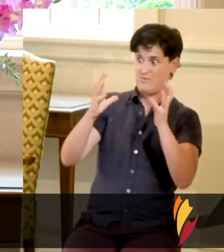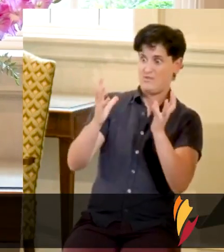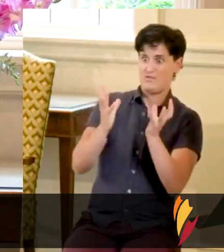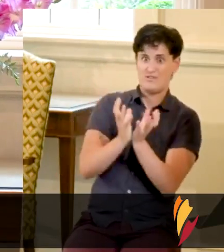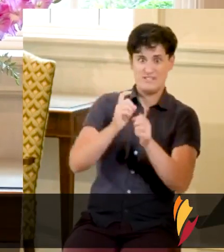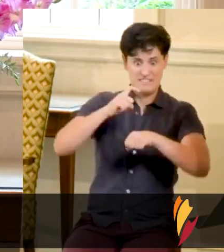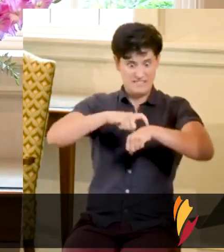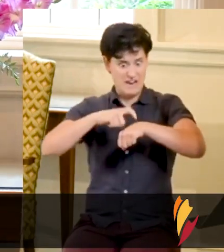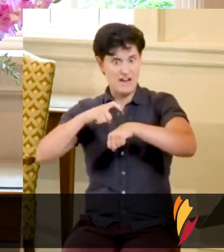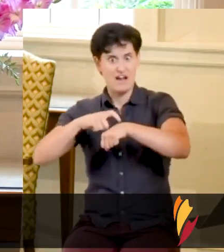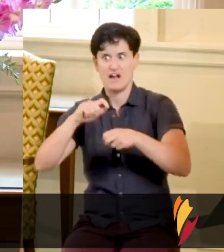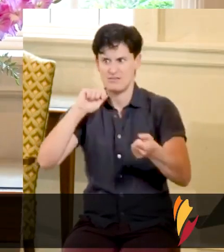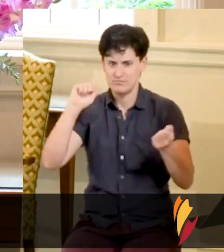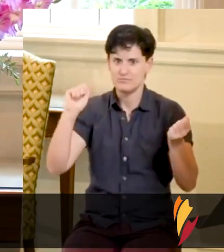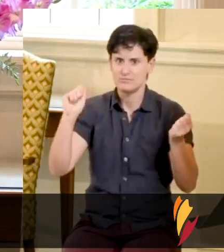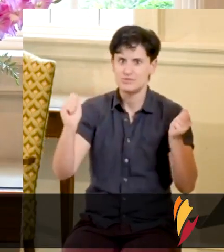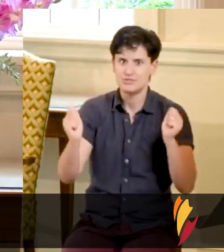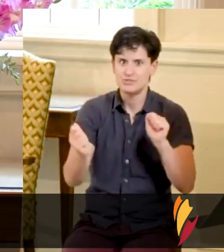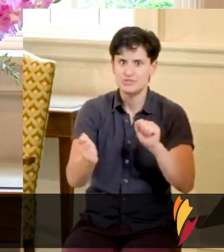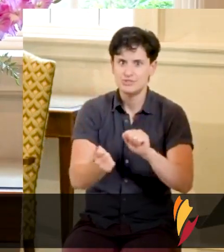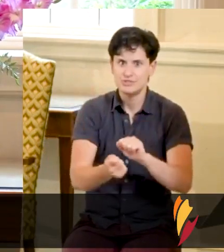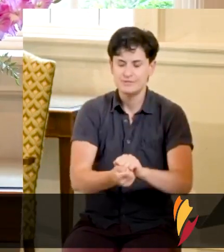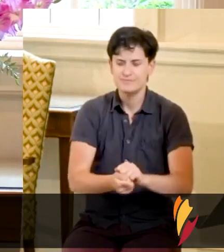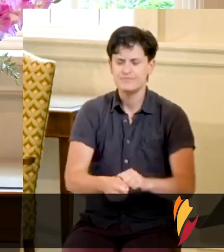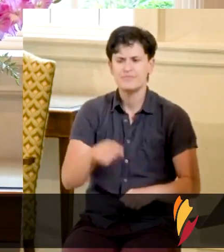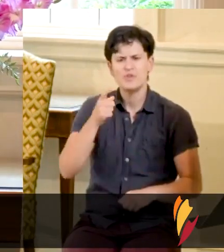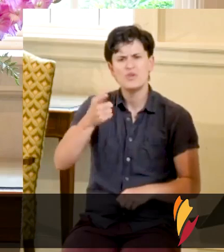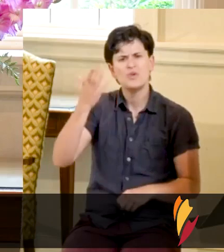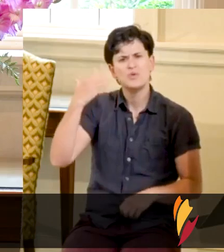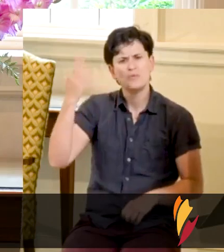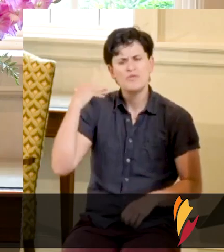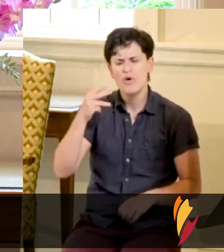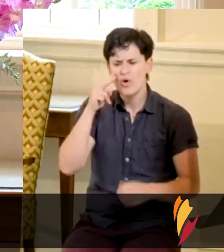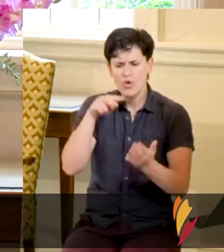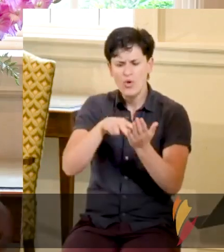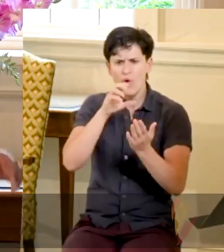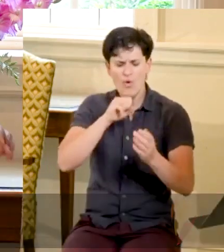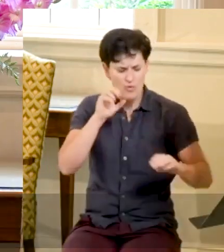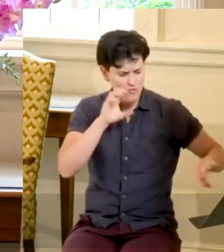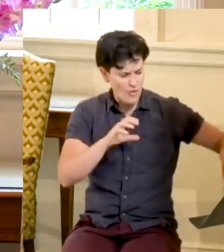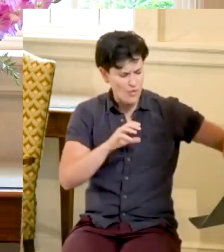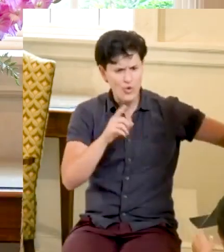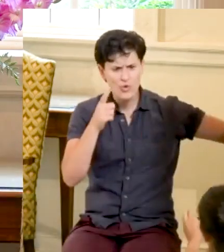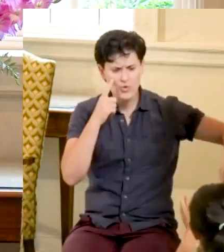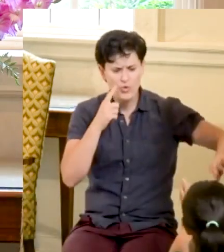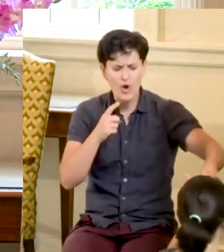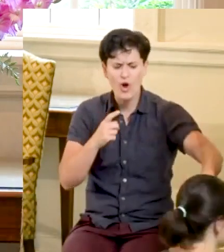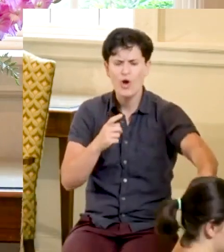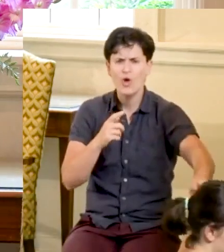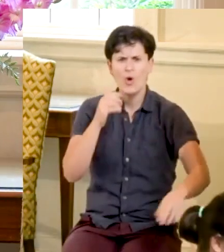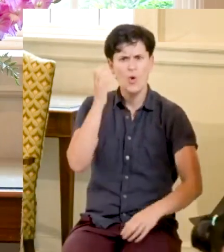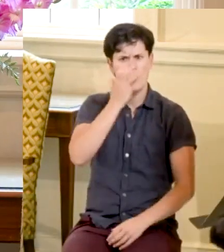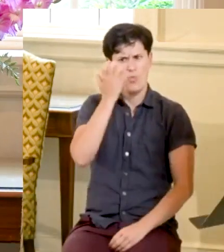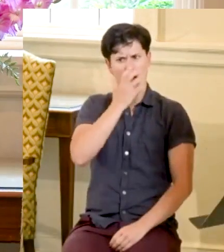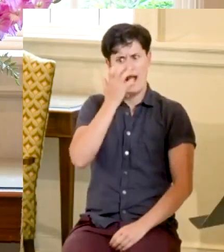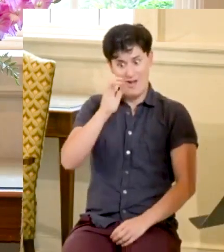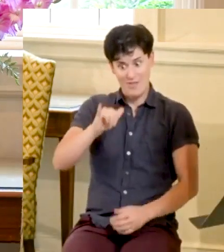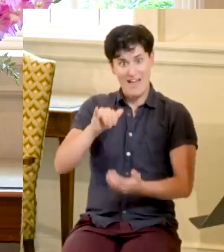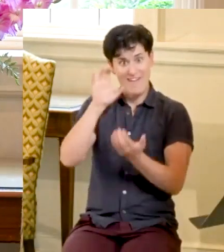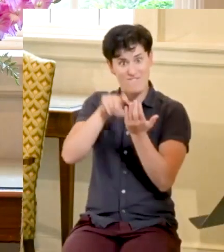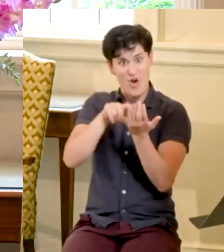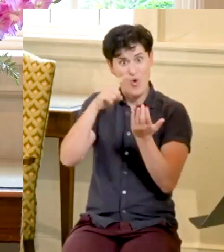Now, have you ever looked at an old photo and thought, wow, that person really looked good, only to realize it was